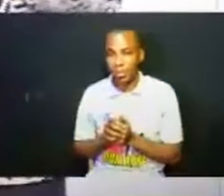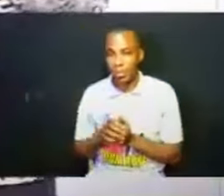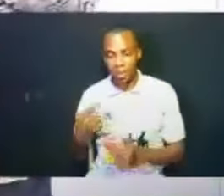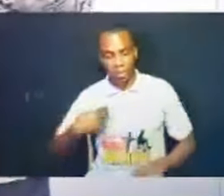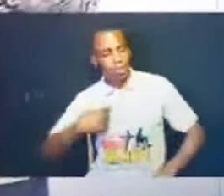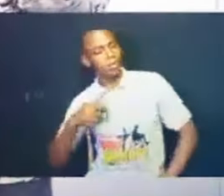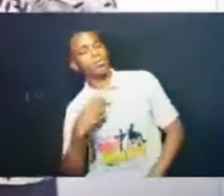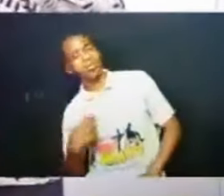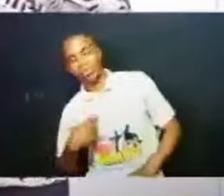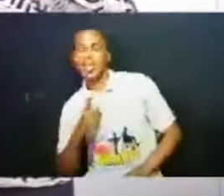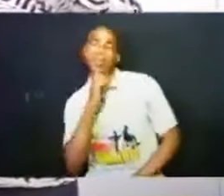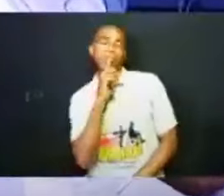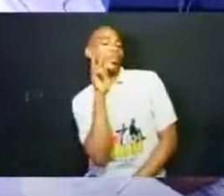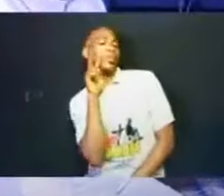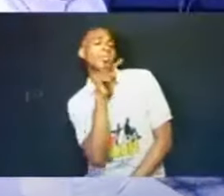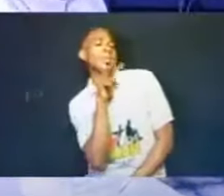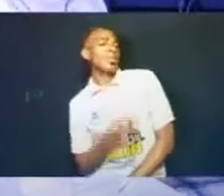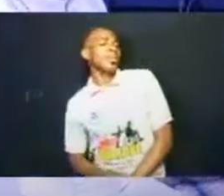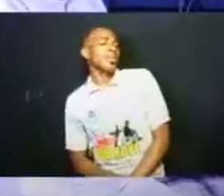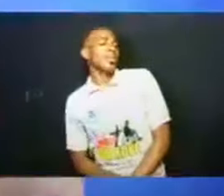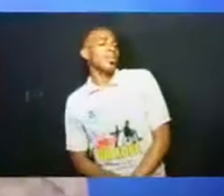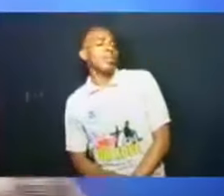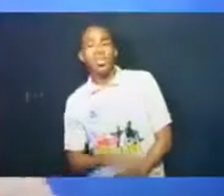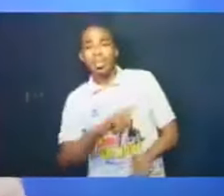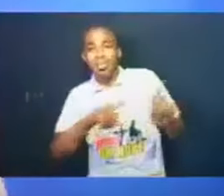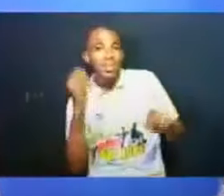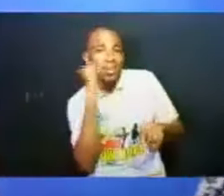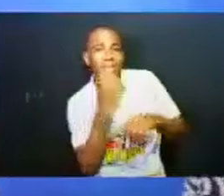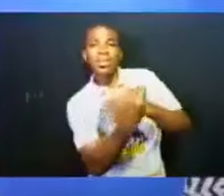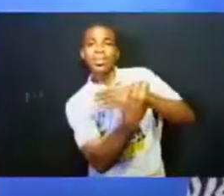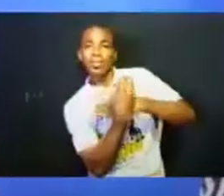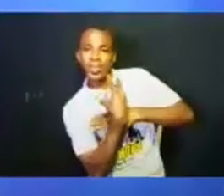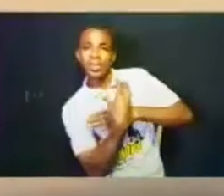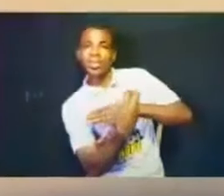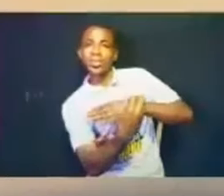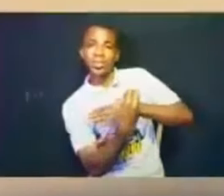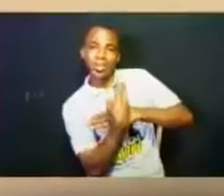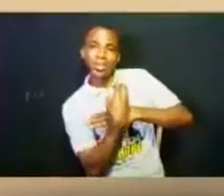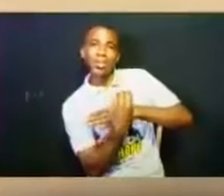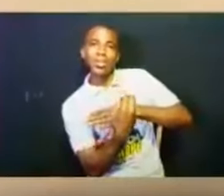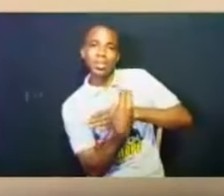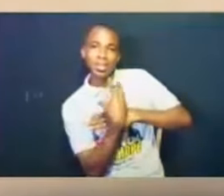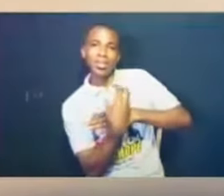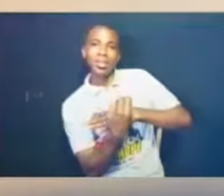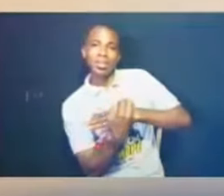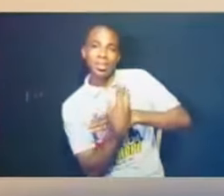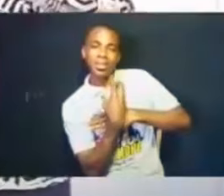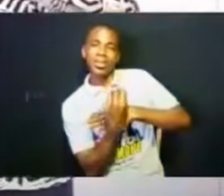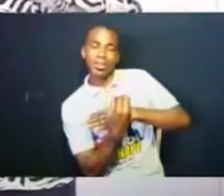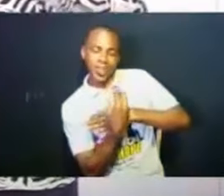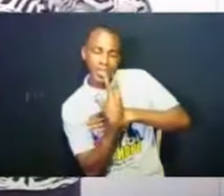looking at her na me hwe ni din but as she continued to speak na all kasa no strength was